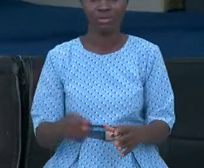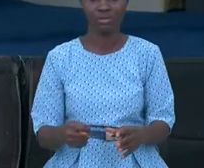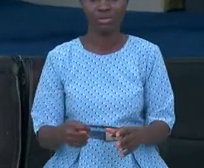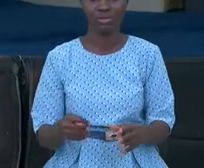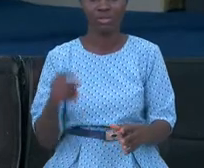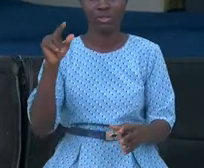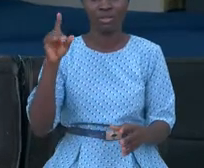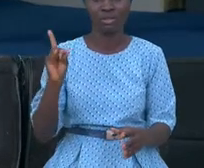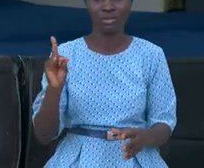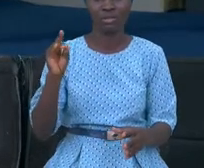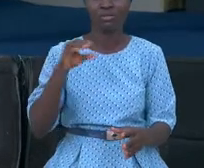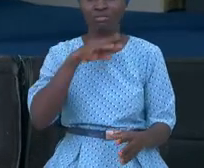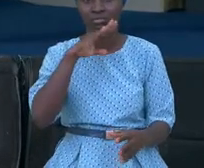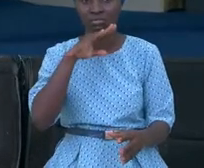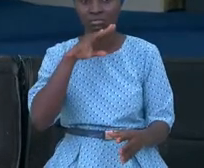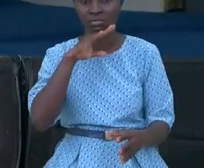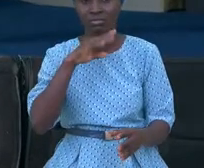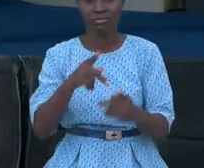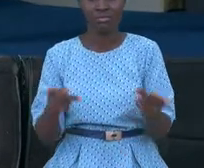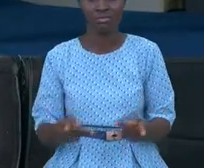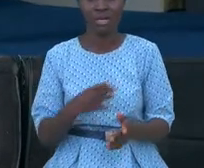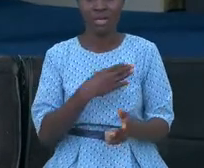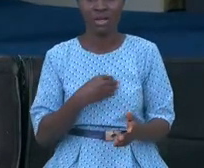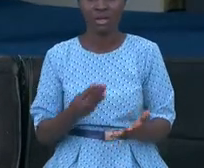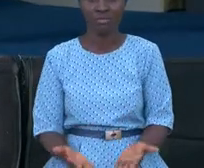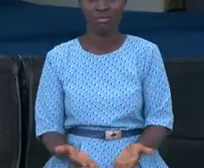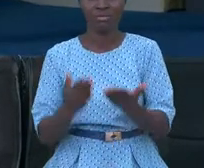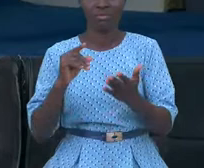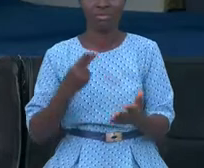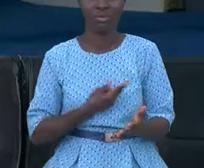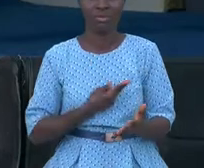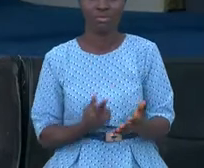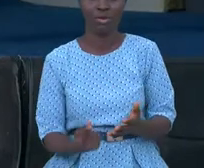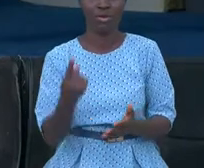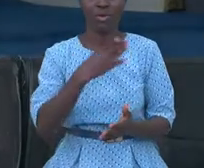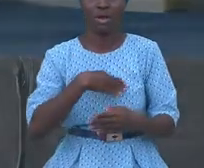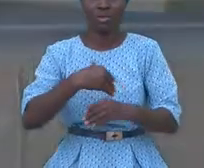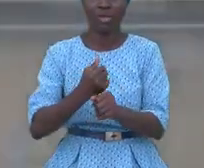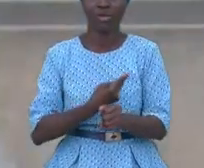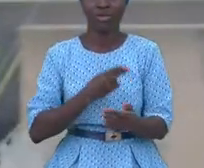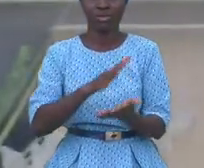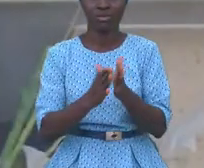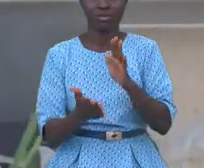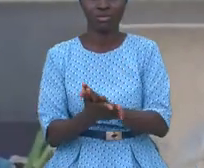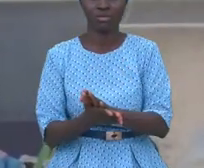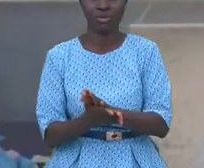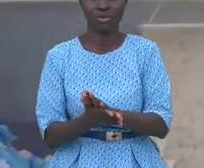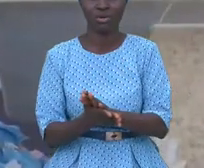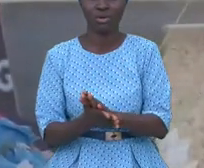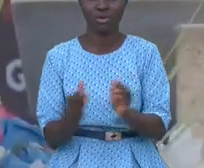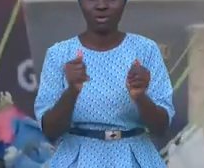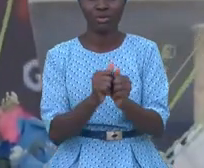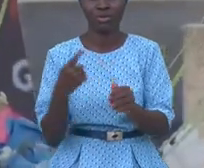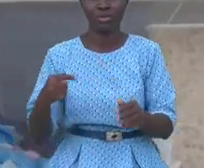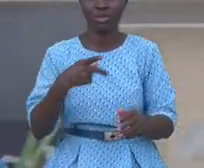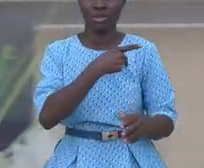dunghill, he raises us up, and he makes us now to be at par with the